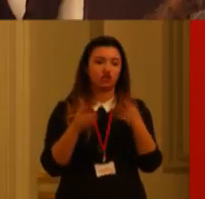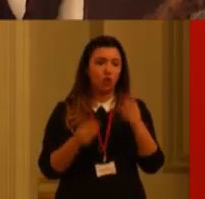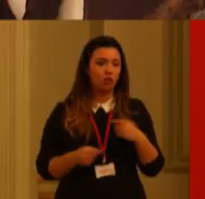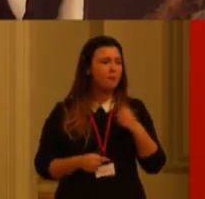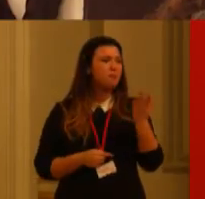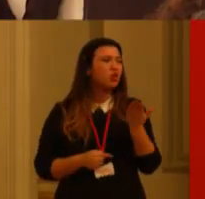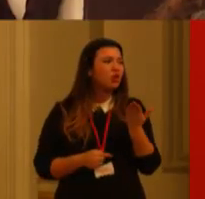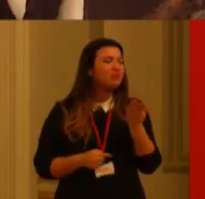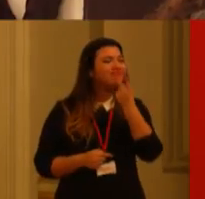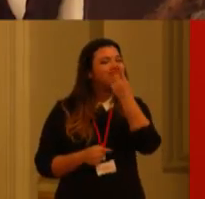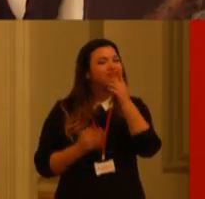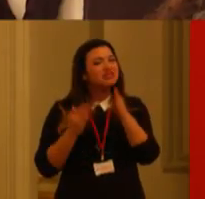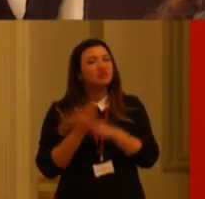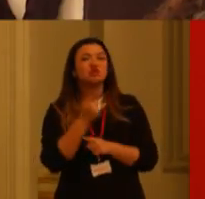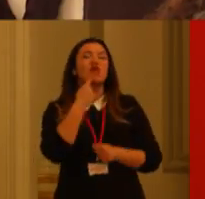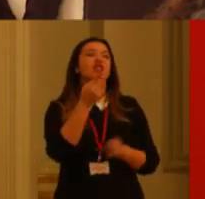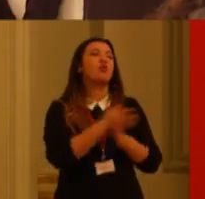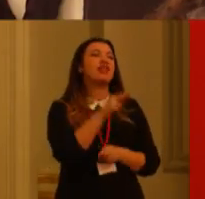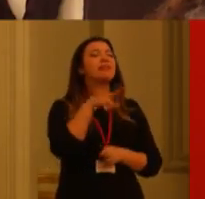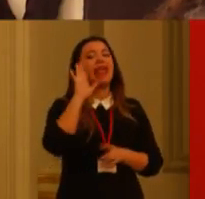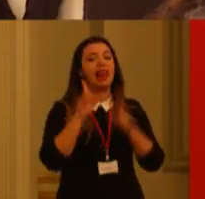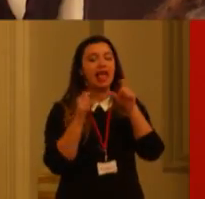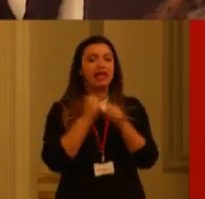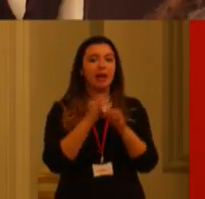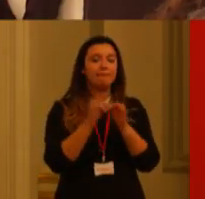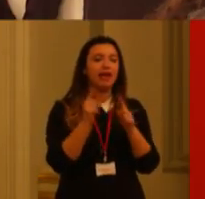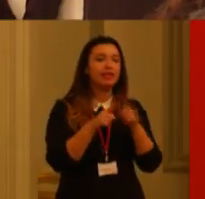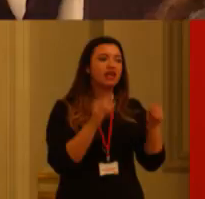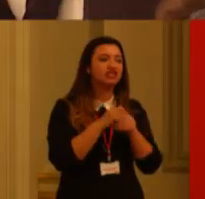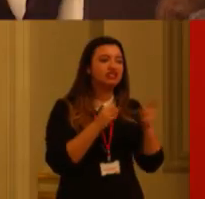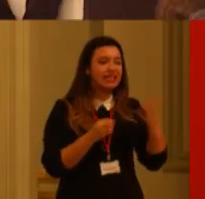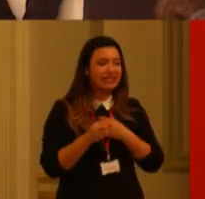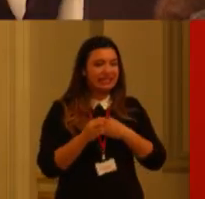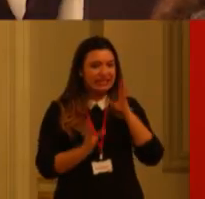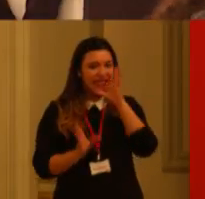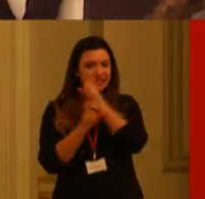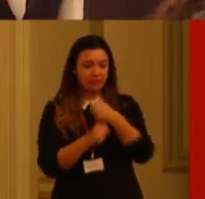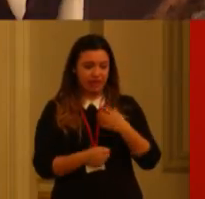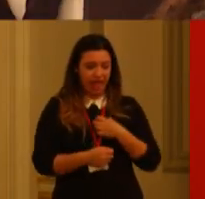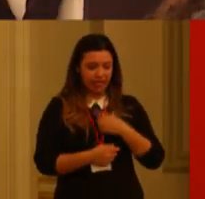the society is more open now. We can hardly claim that LGBT